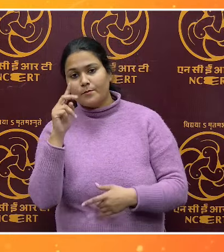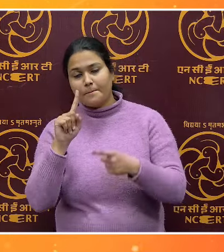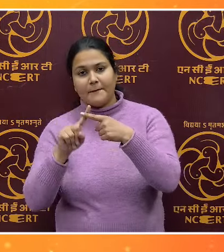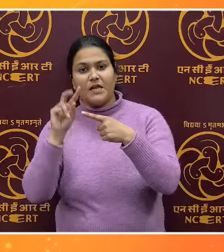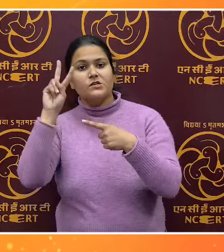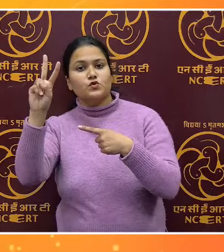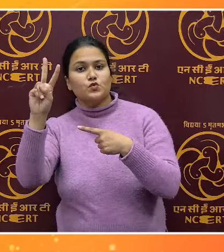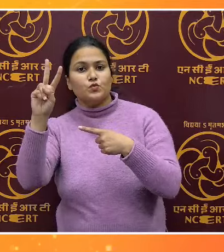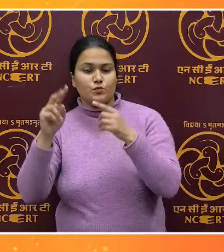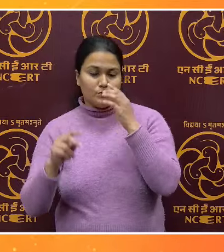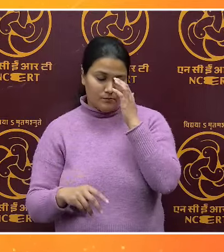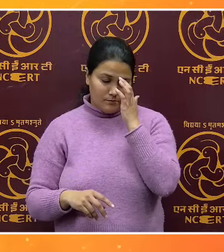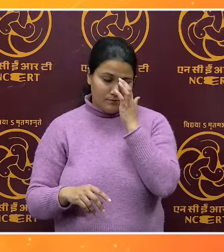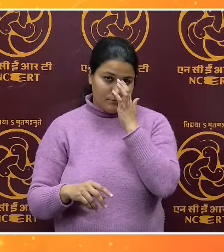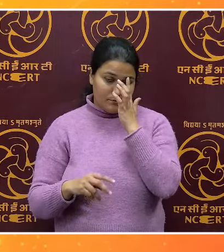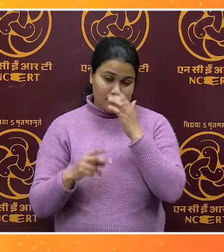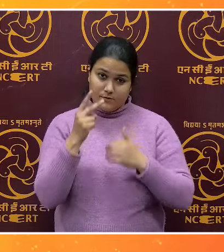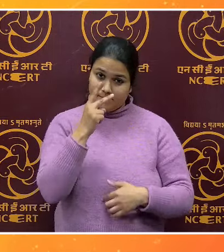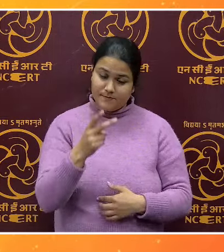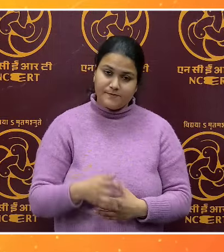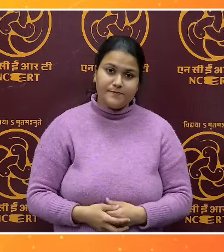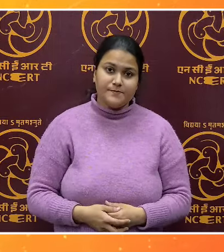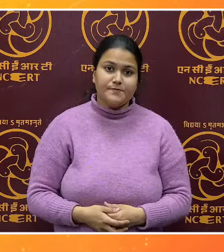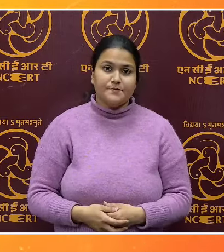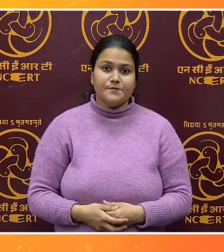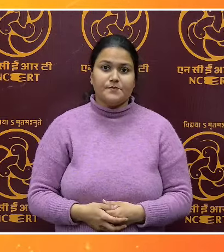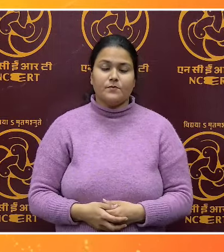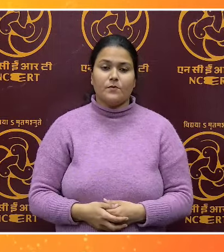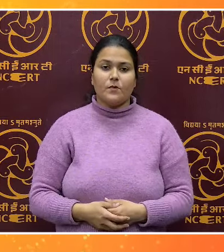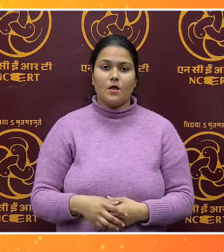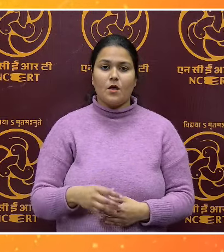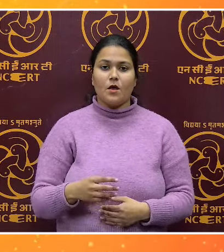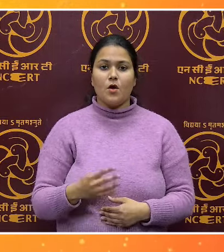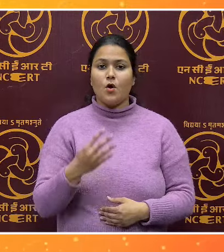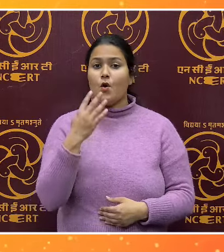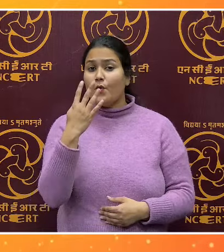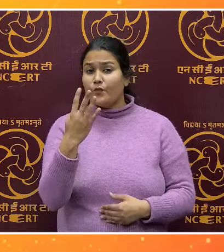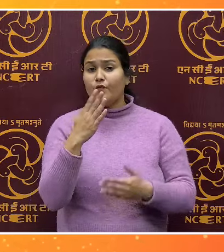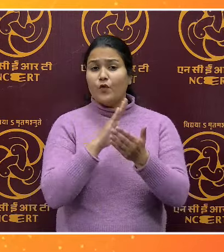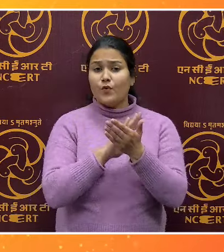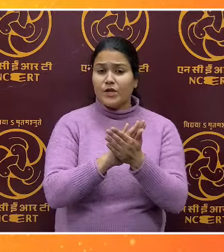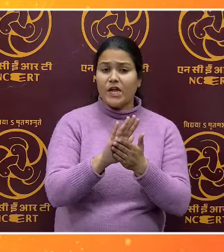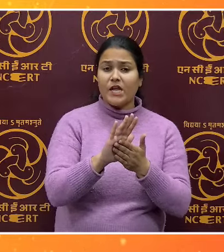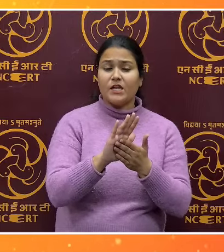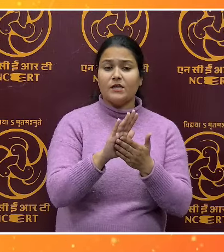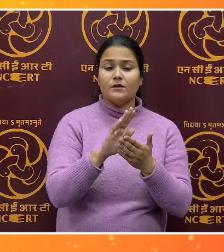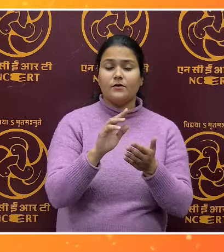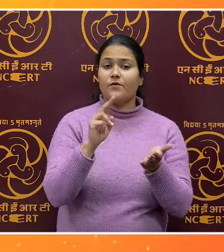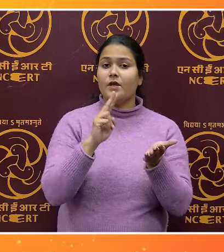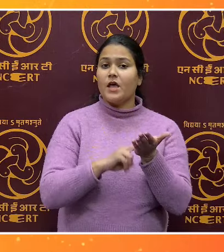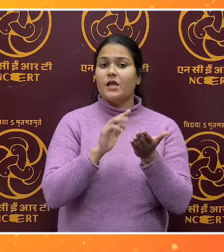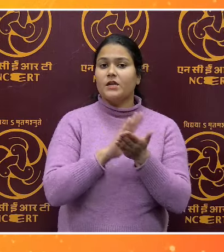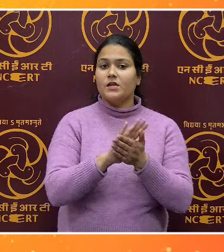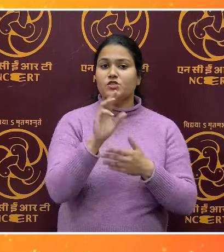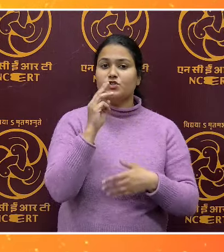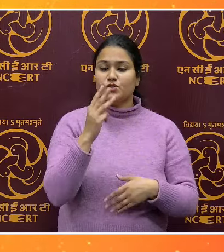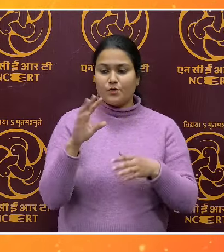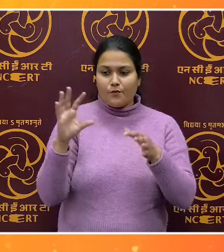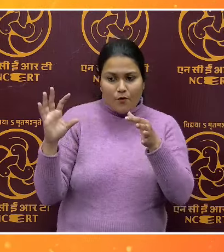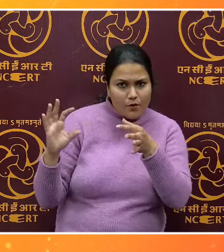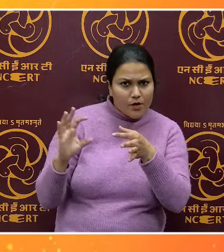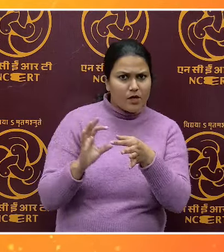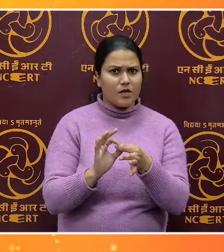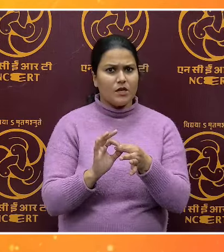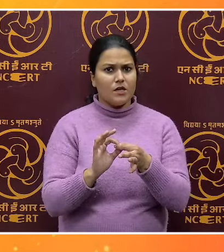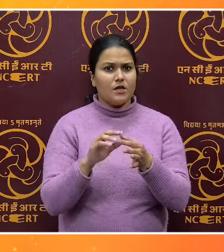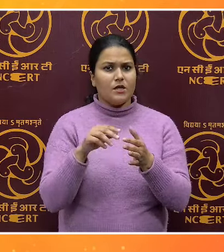Here we can see that 4 NH3 or 4 ammonia ligands are attached to the central metal ion,